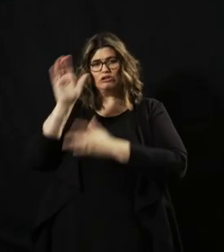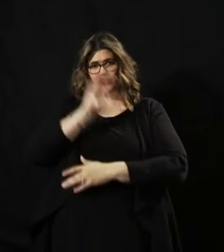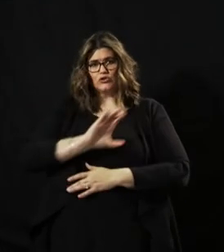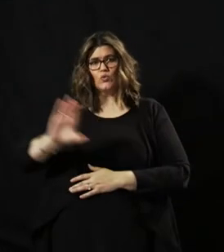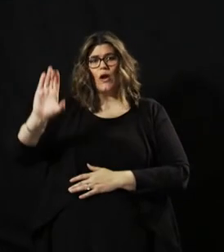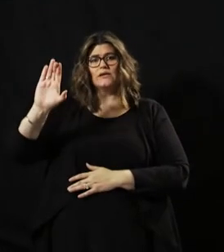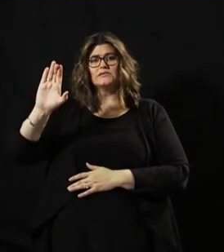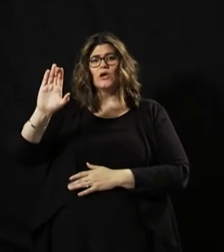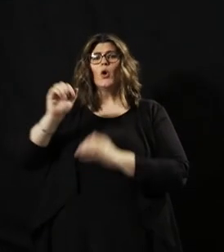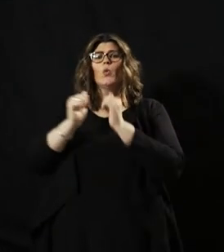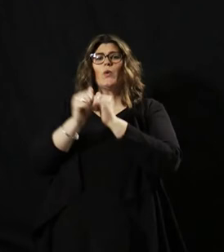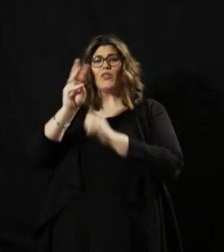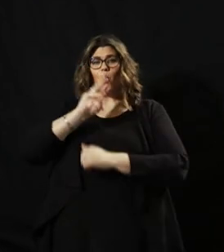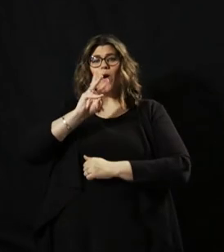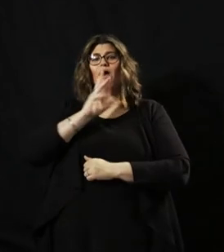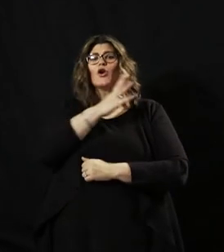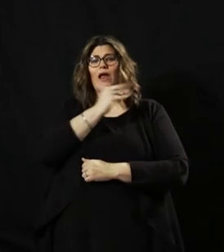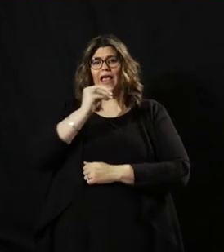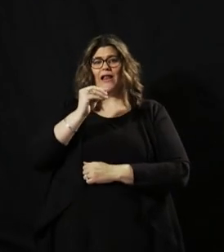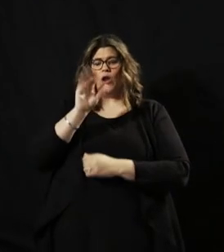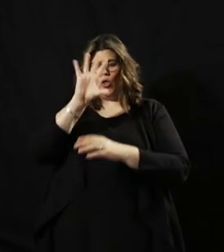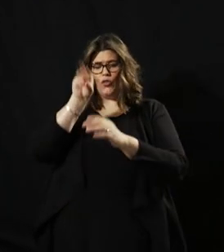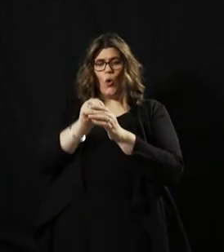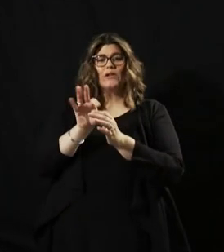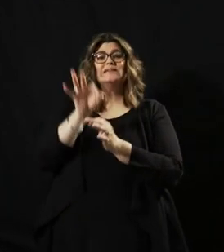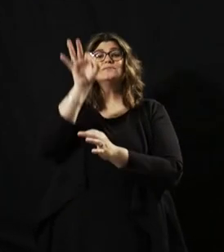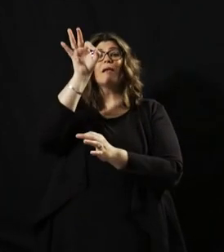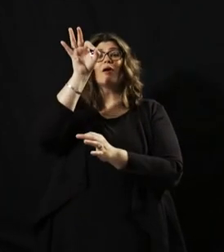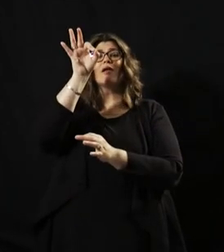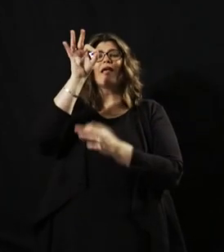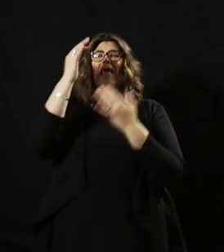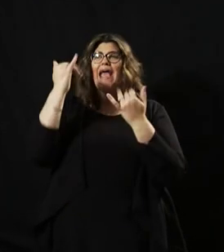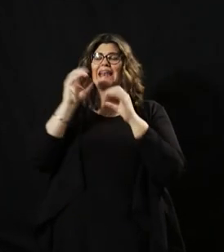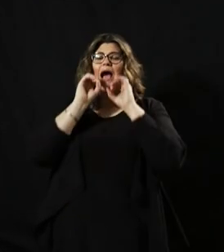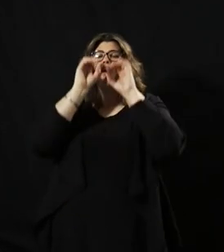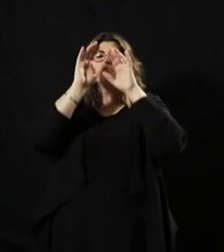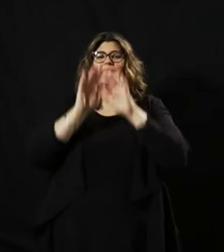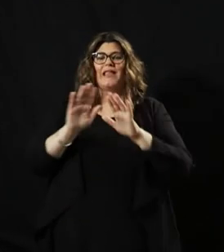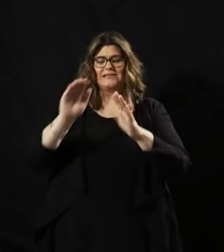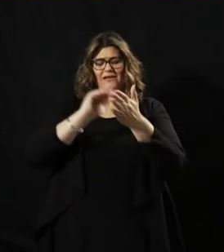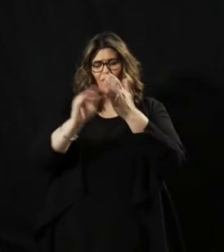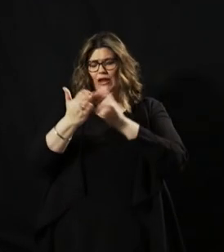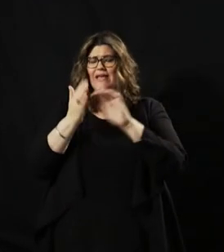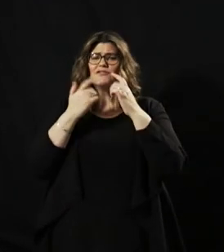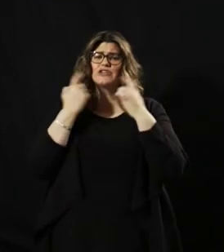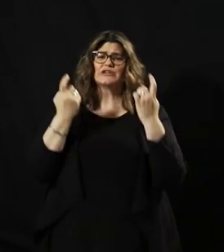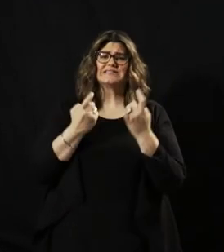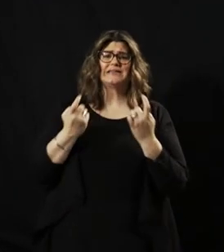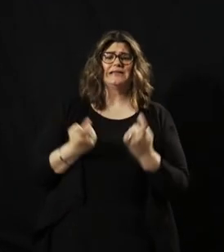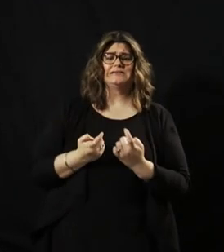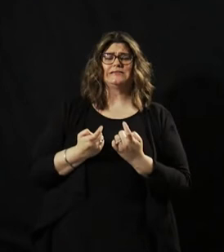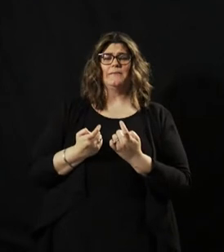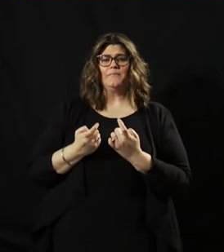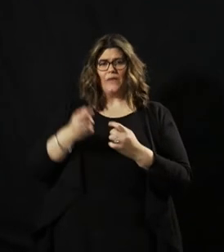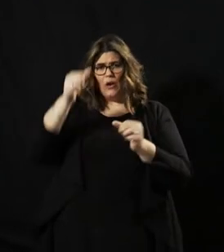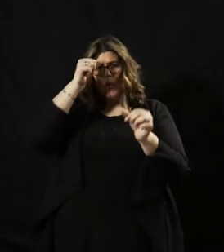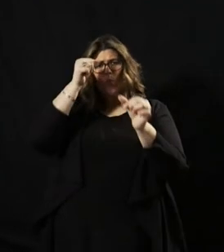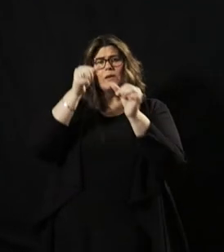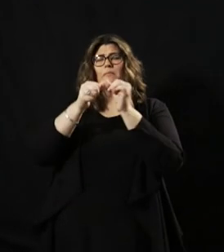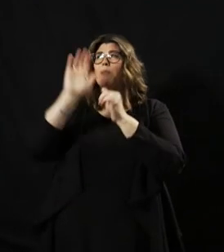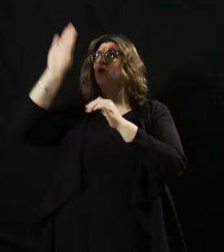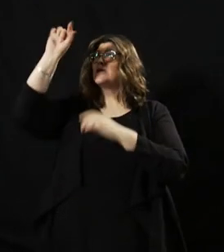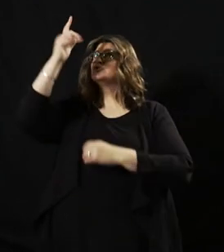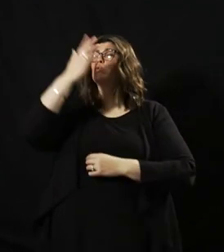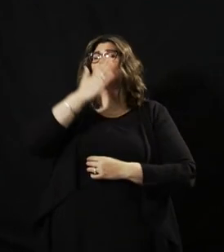by water and the Holy Spirit, and bestowed upon us forgiveness of our sins, keep us by his grace